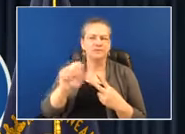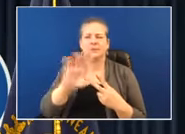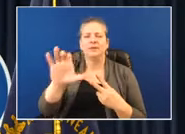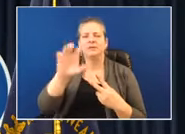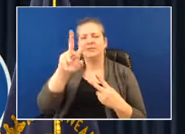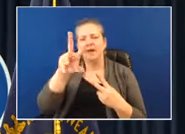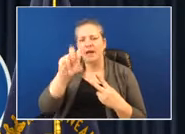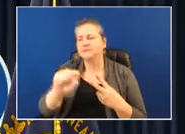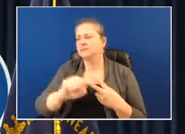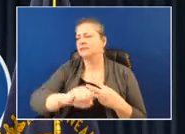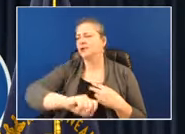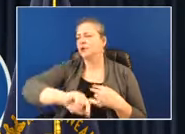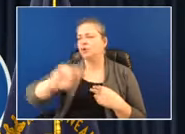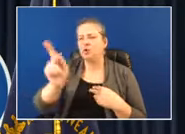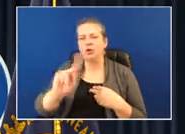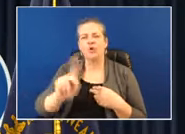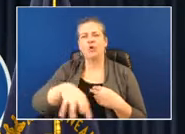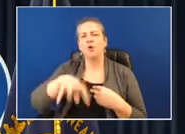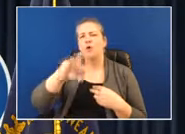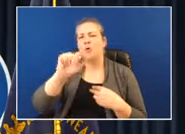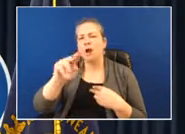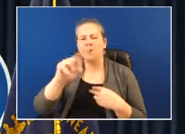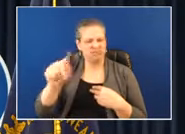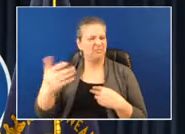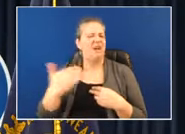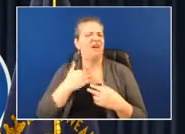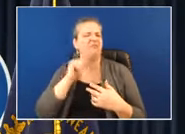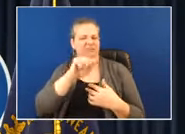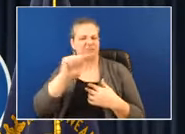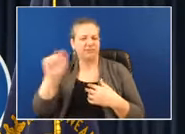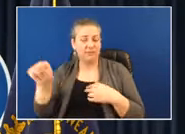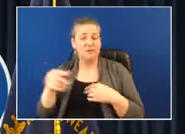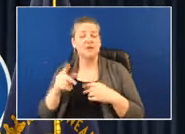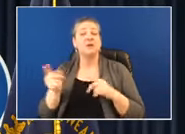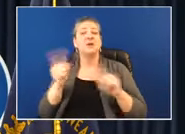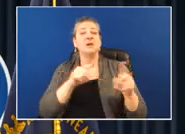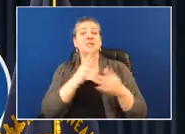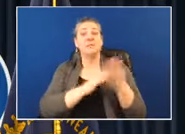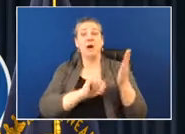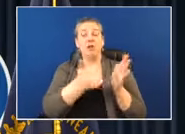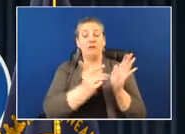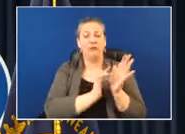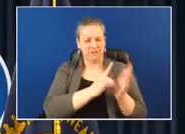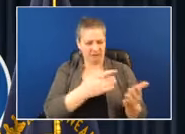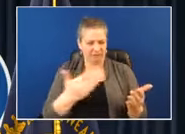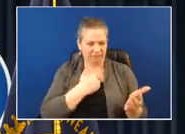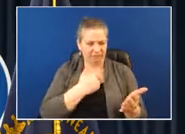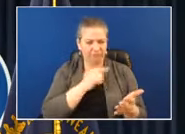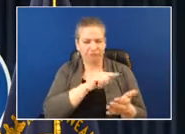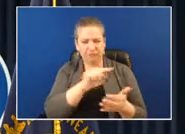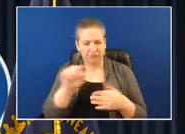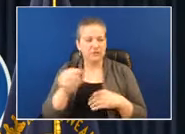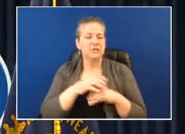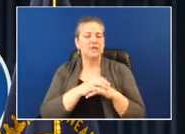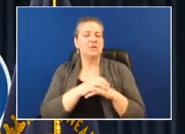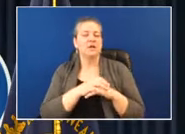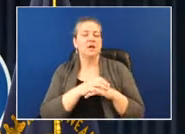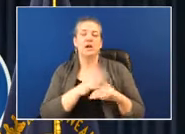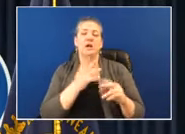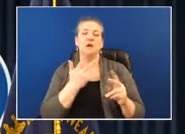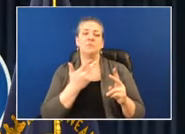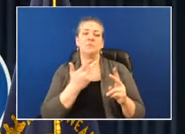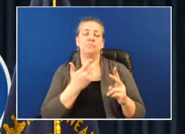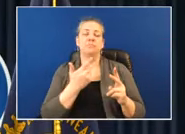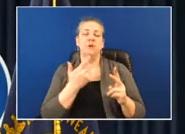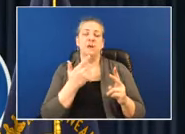Kroger's, Walmart's, and we're working to expand to the independent pharmacies. The supplies have not markedly increased, but because the demand is sufficiently low,